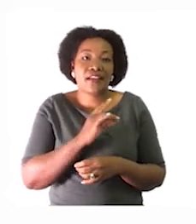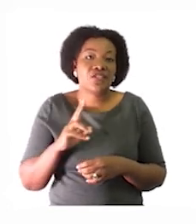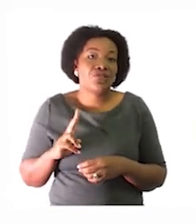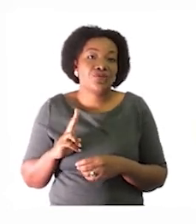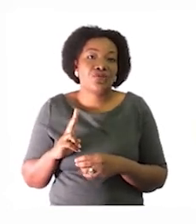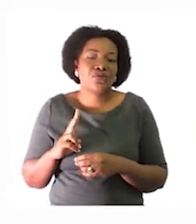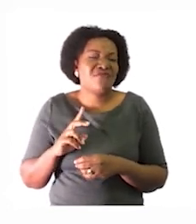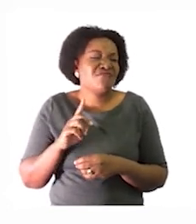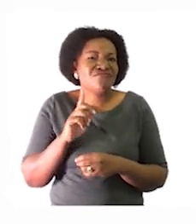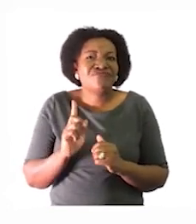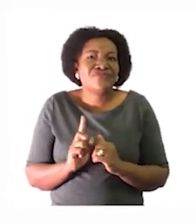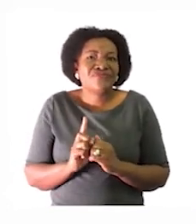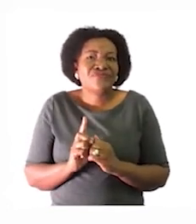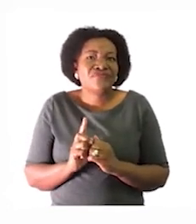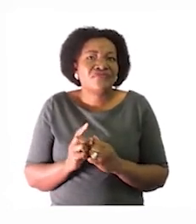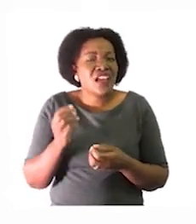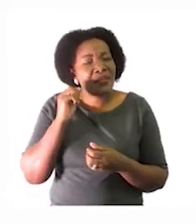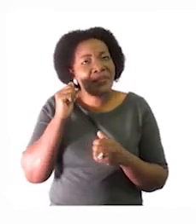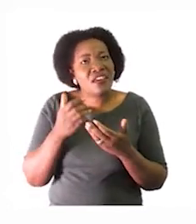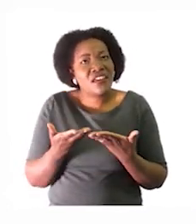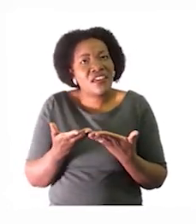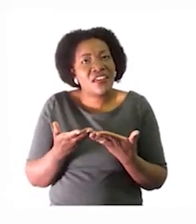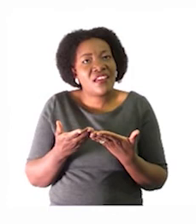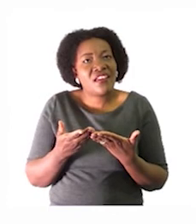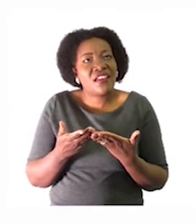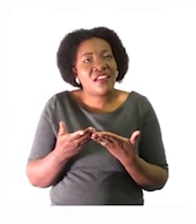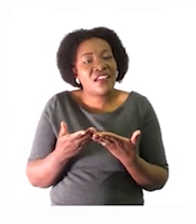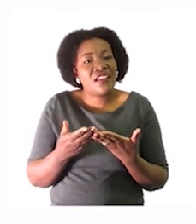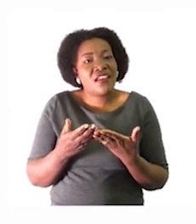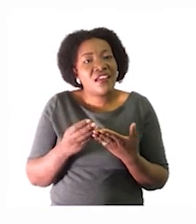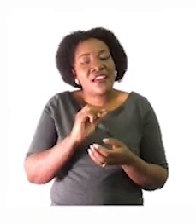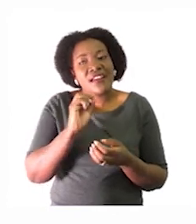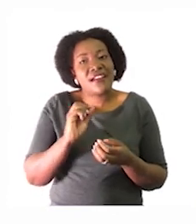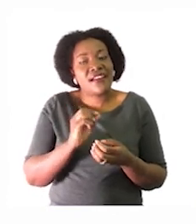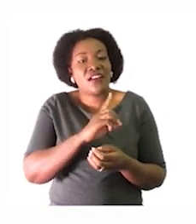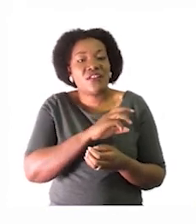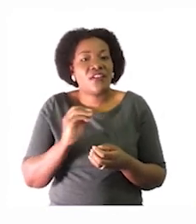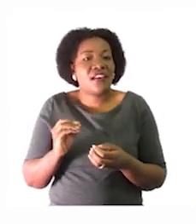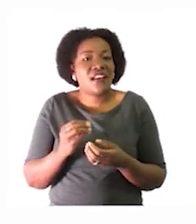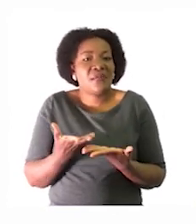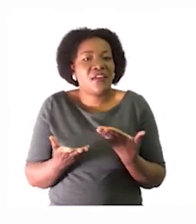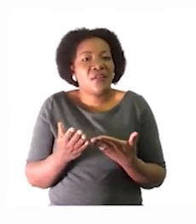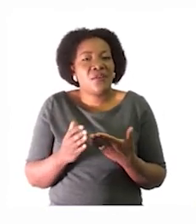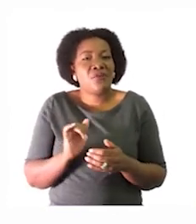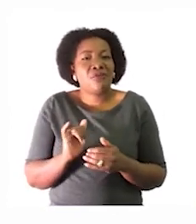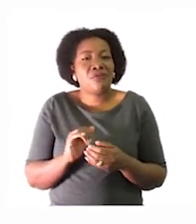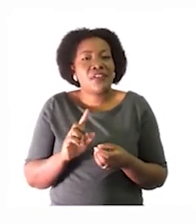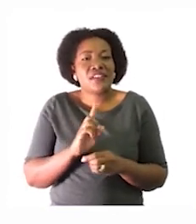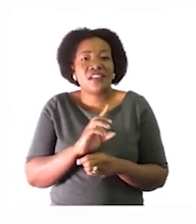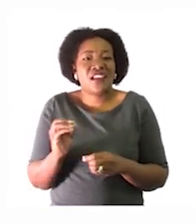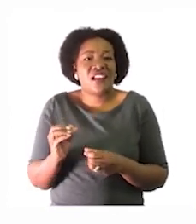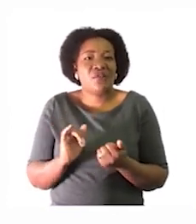ask yourself, you can even write the tens next to number 82. Between which two tens do you